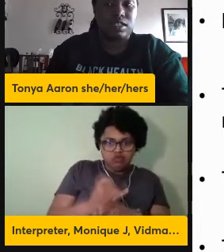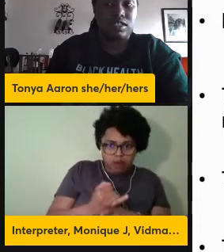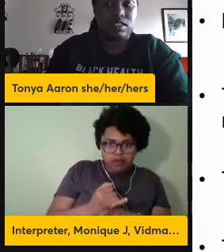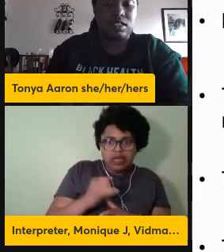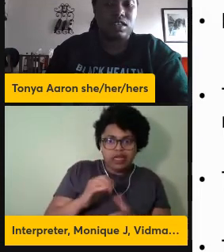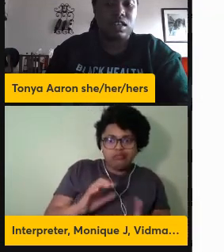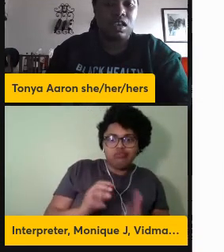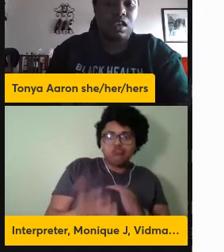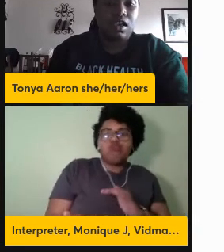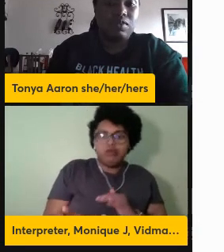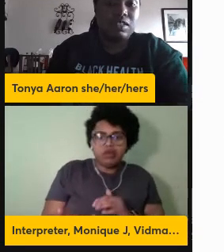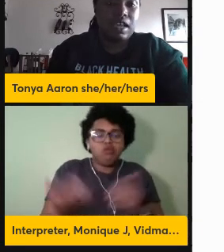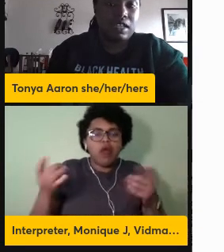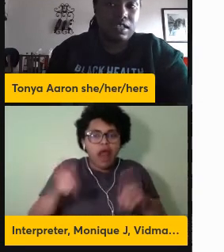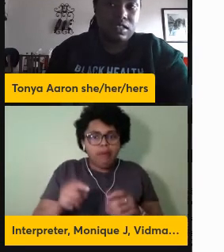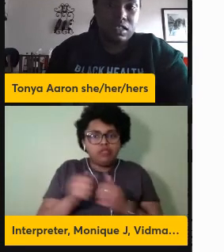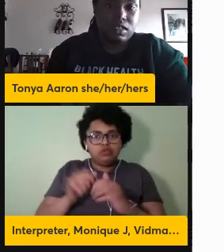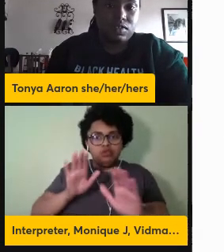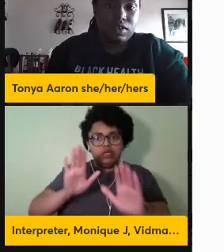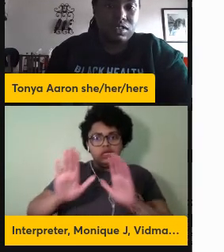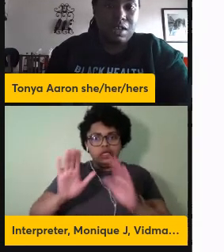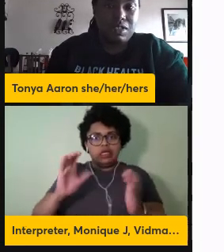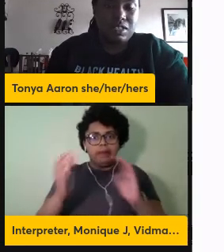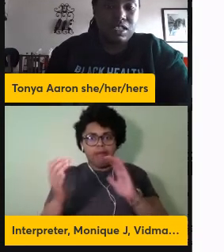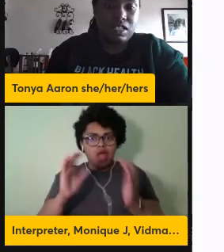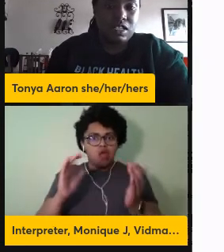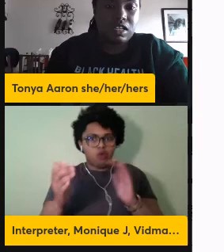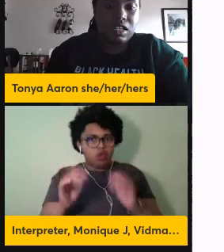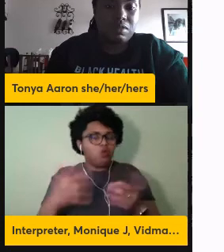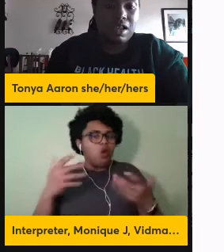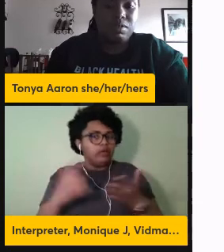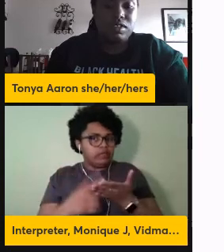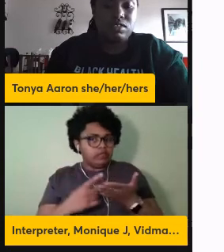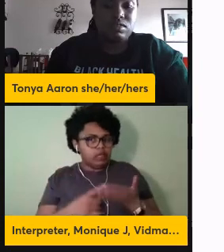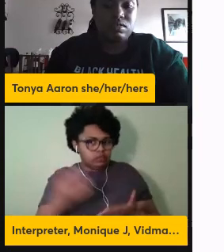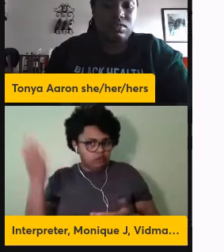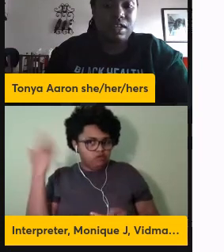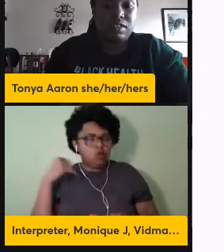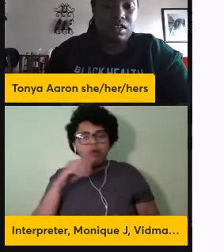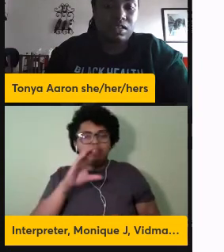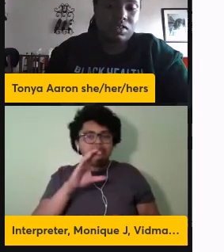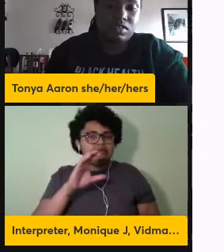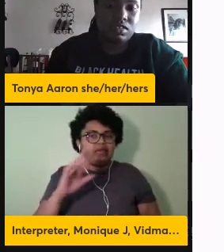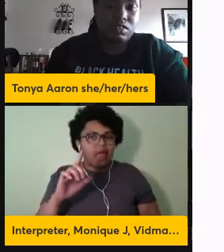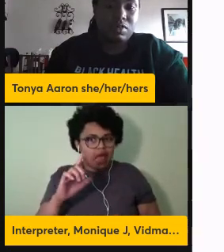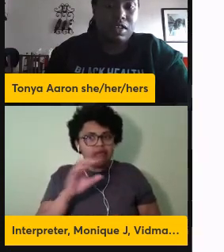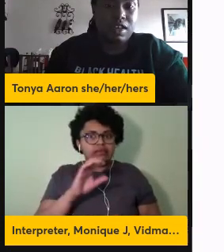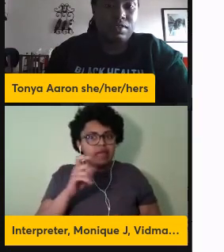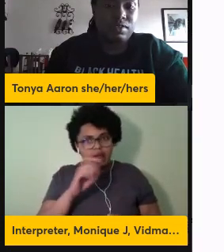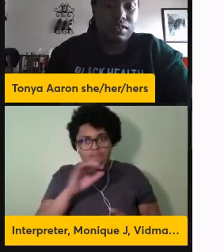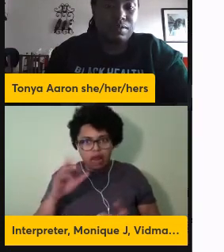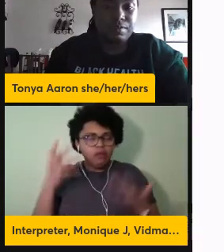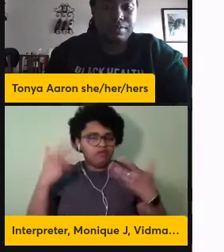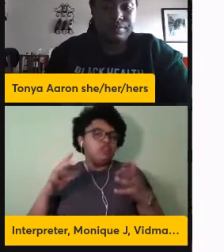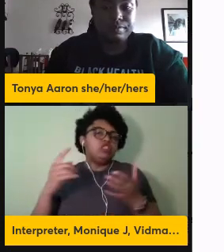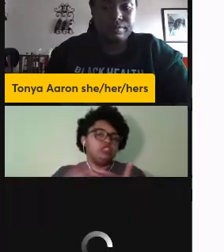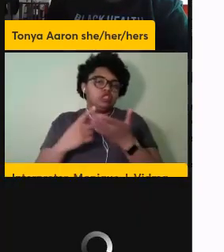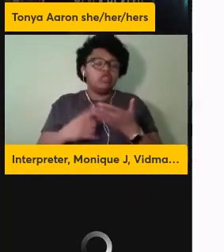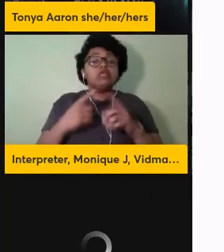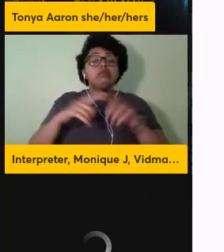retention axis. And with that, I'd like to thank you for your time and attention, and I'm happy to answer any questions that you may have.